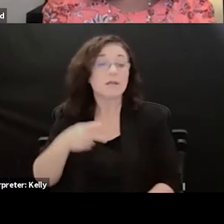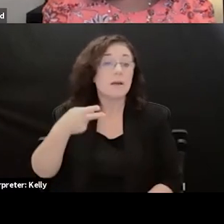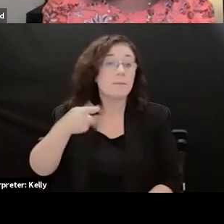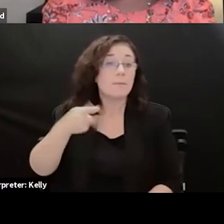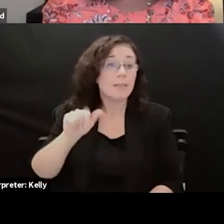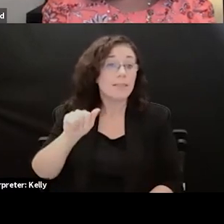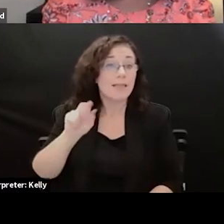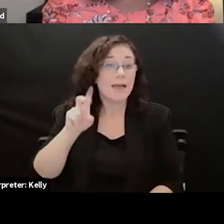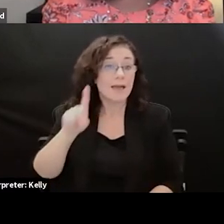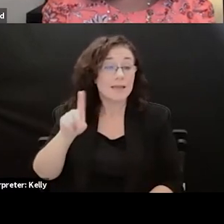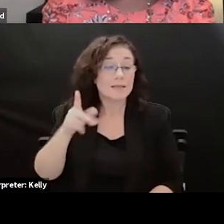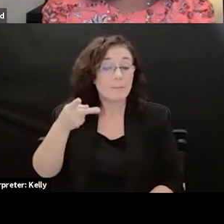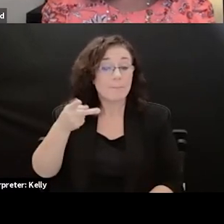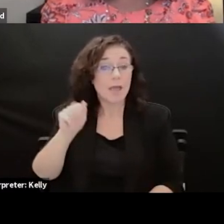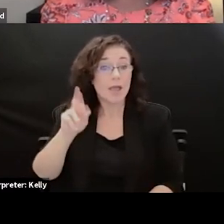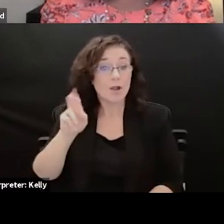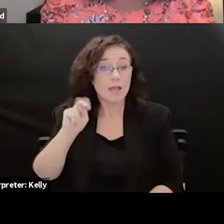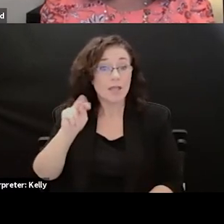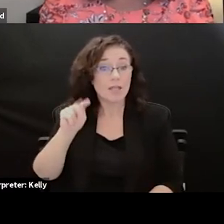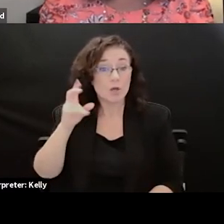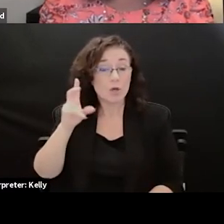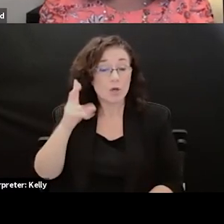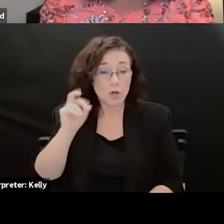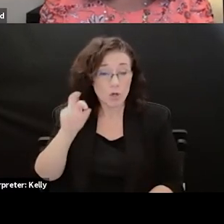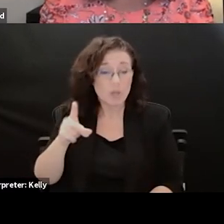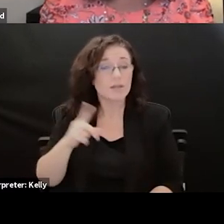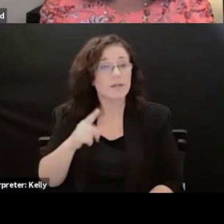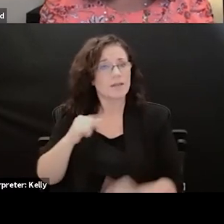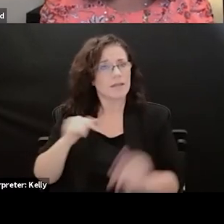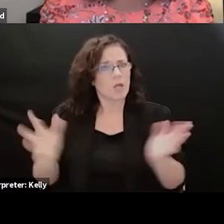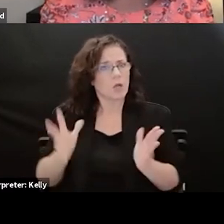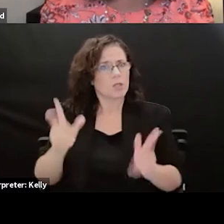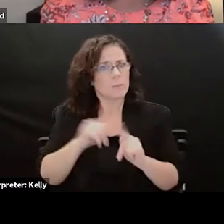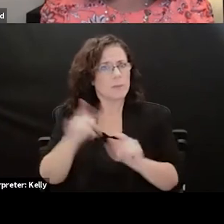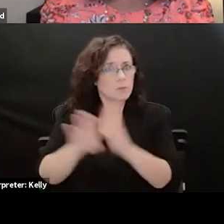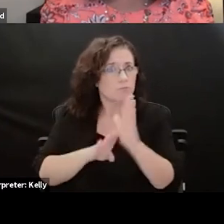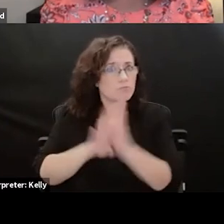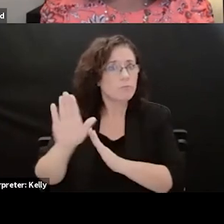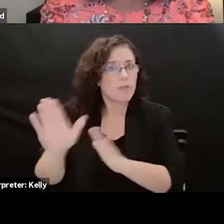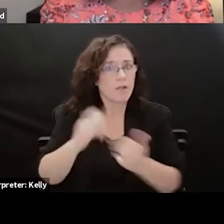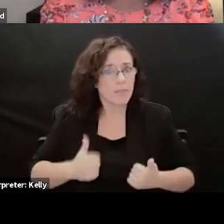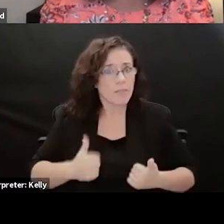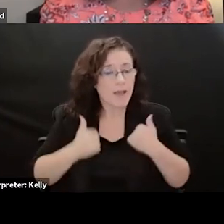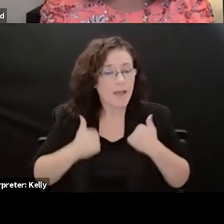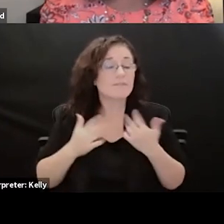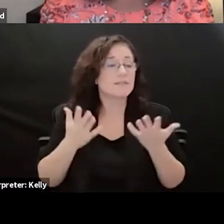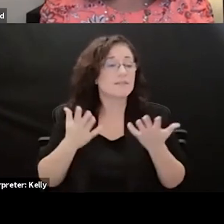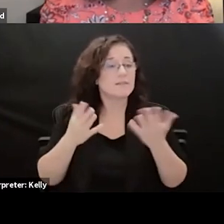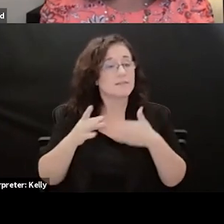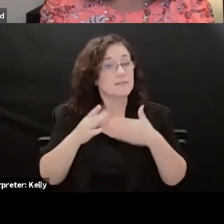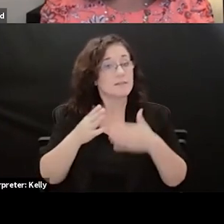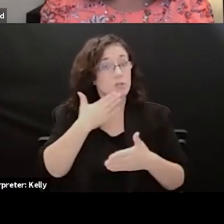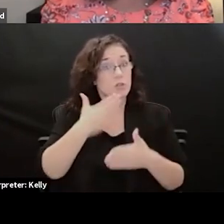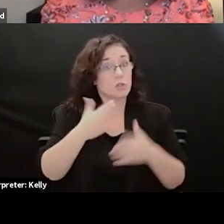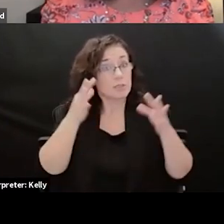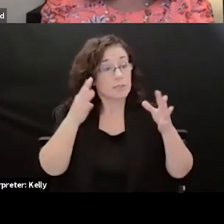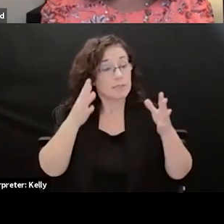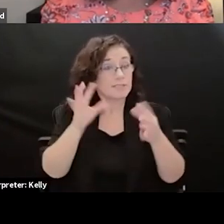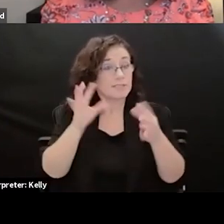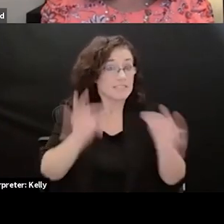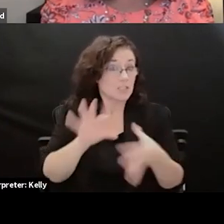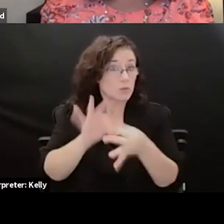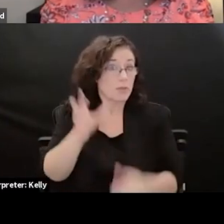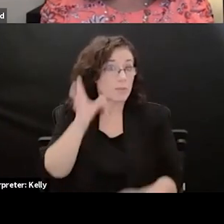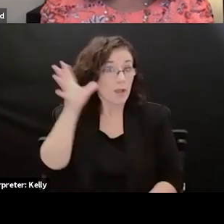lives build healthy families and make informed decisions through high quality health services education and advocacy we